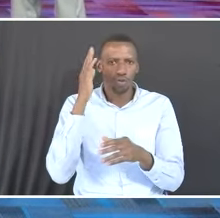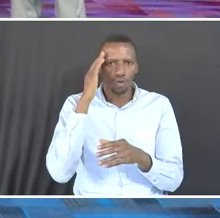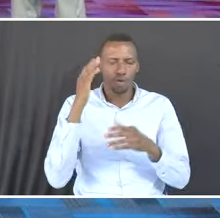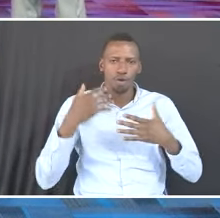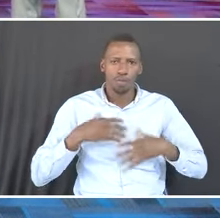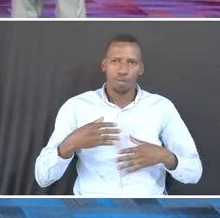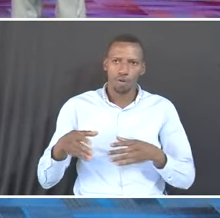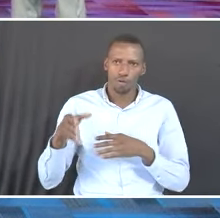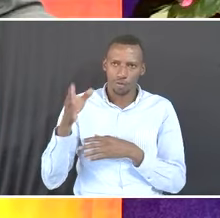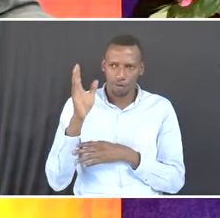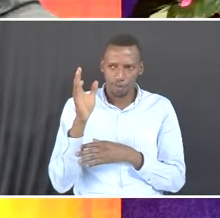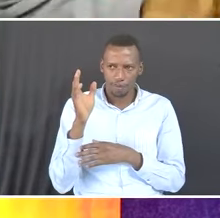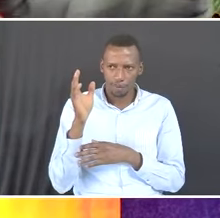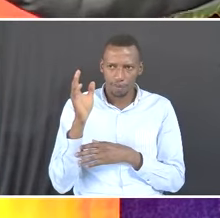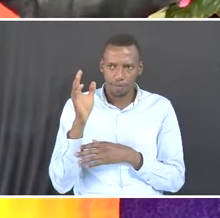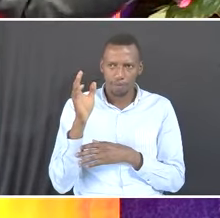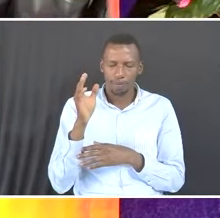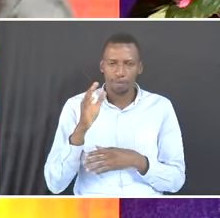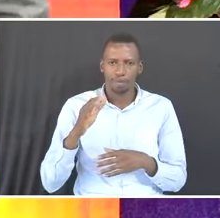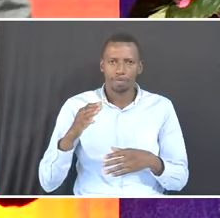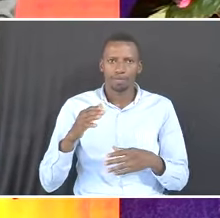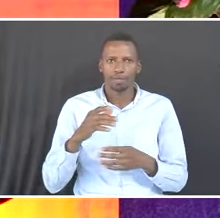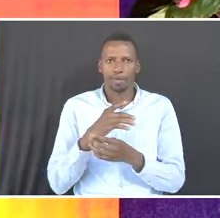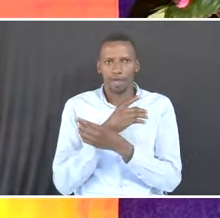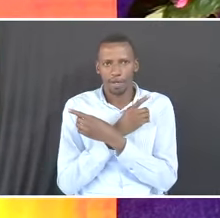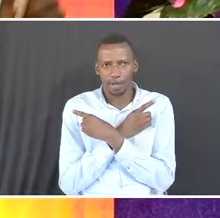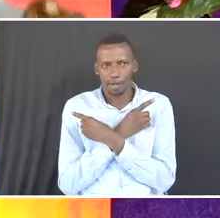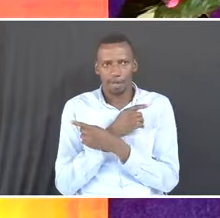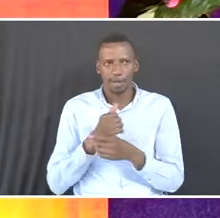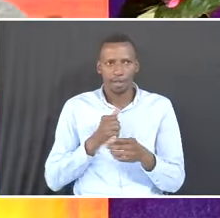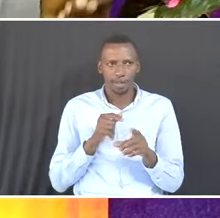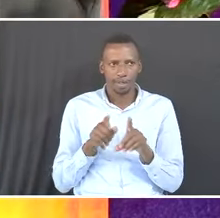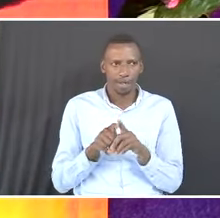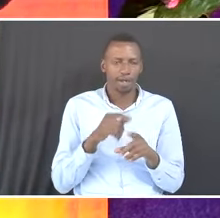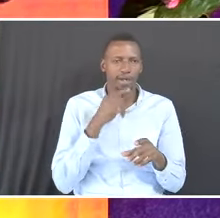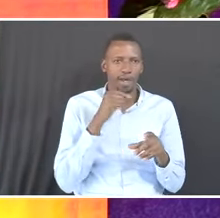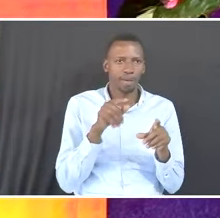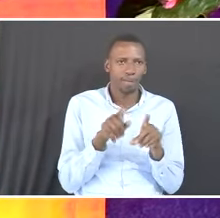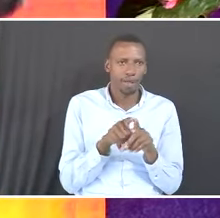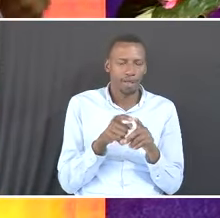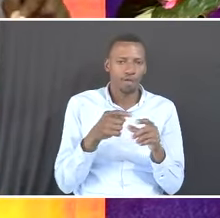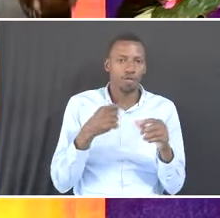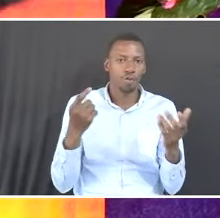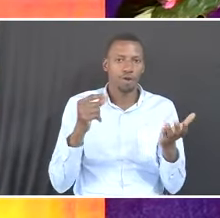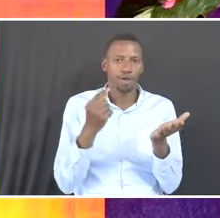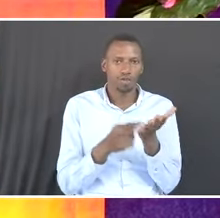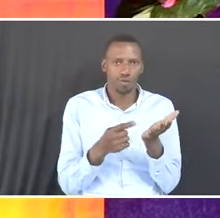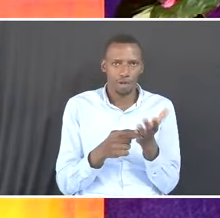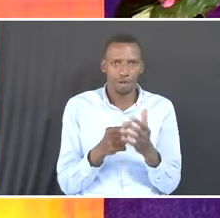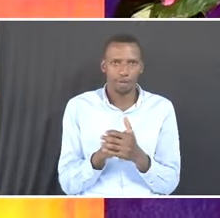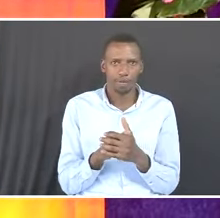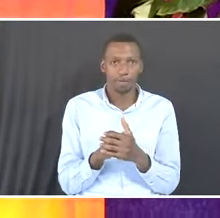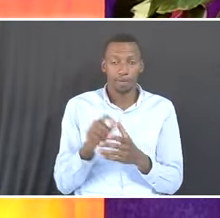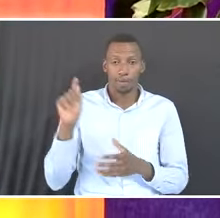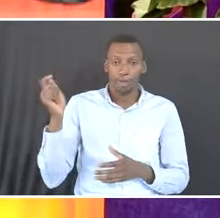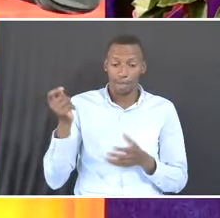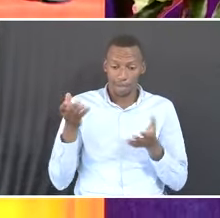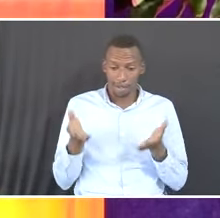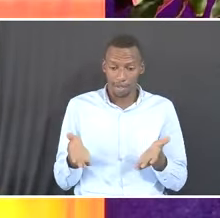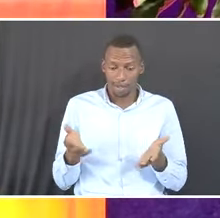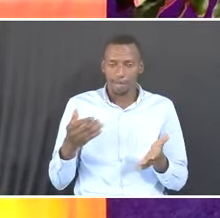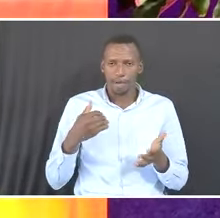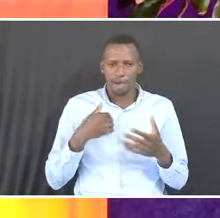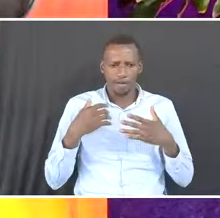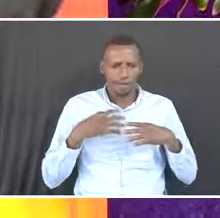God, my dear sisters and brothers from Uganda, in Kenya, there are people who have cars